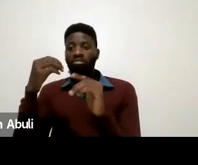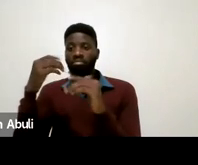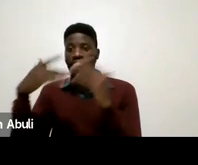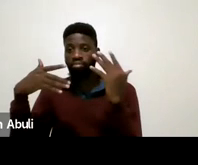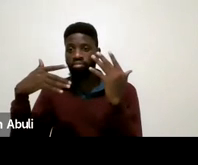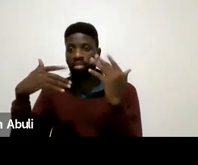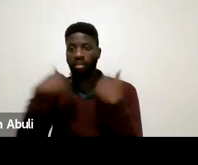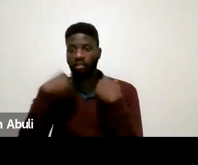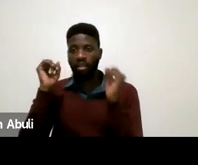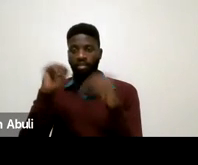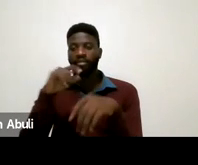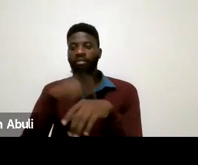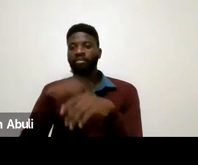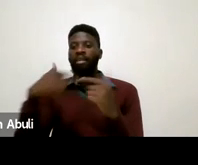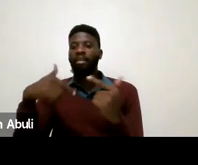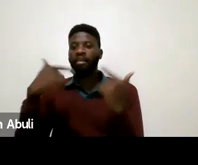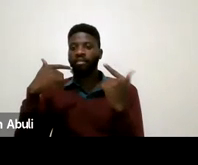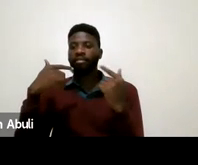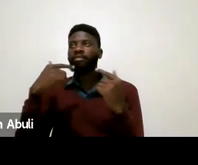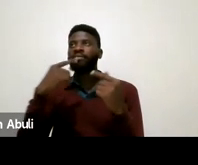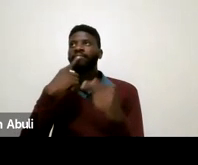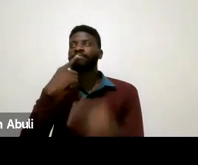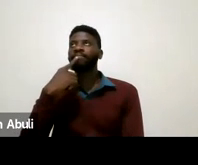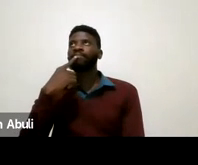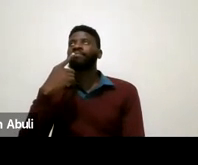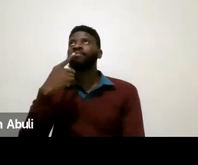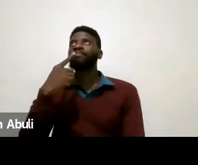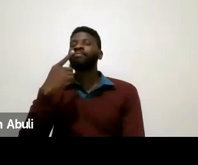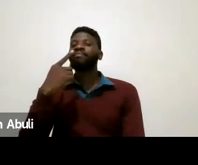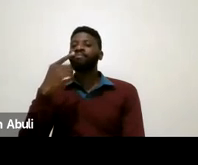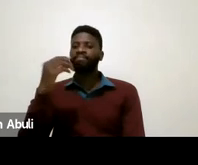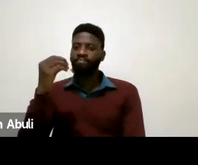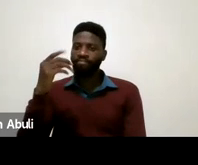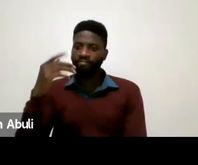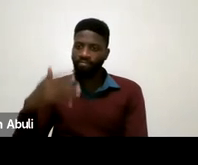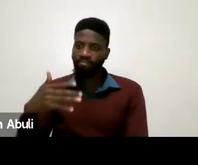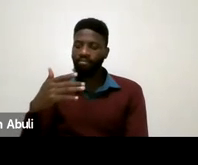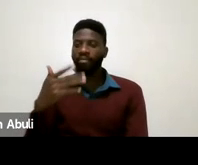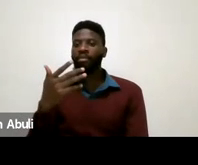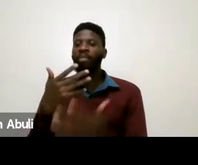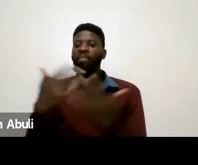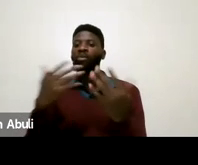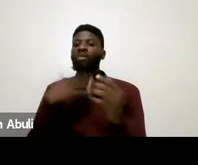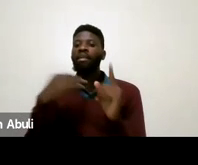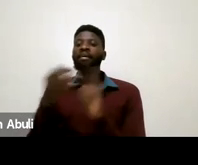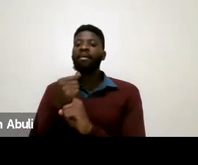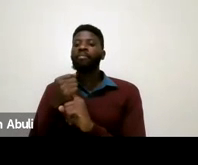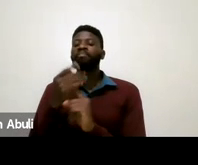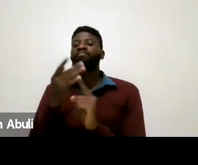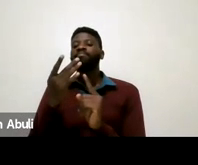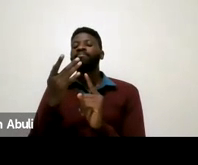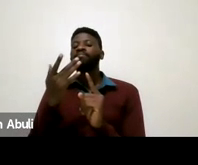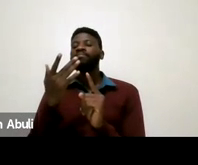specific session of life? Well, as you said, like we have very many things that we might be undertaking within a particular time,